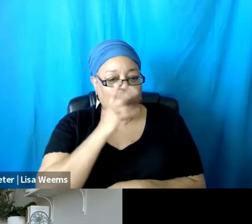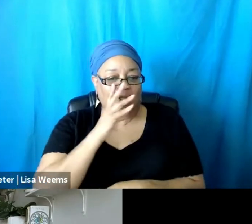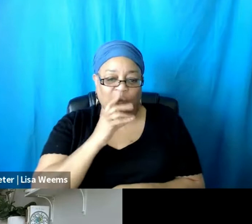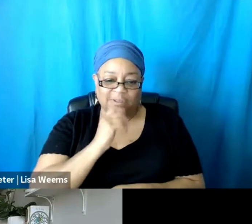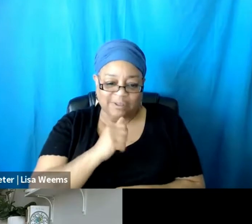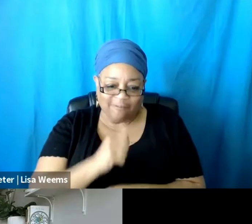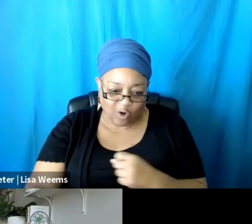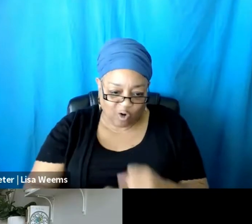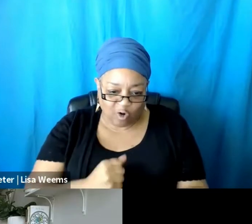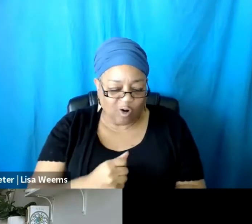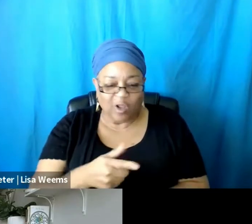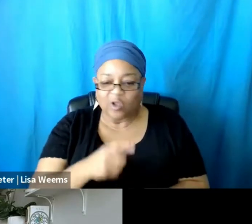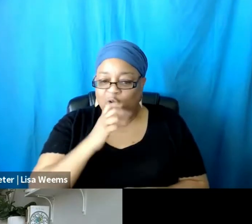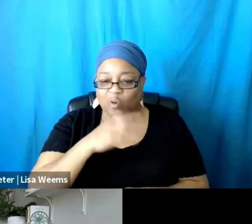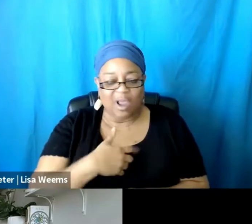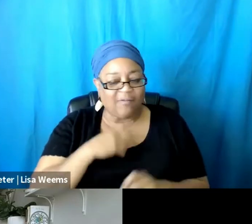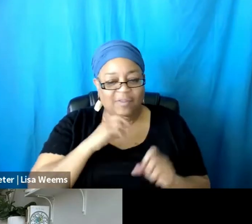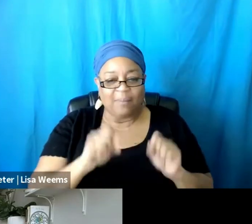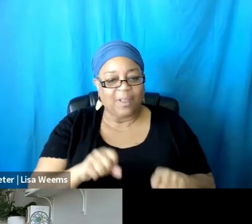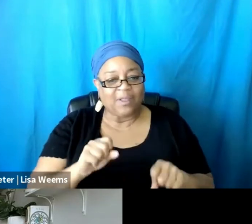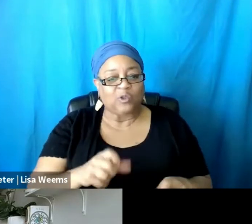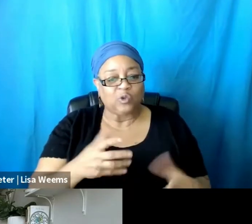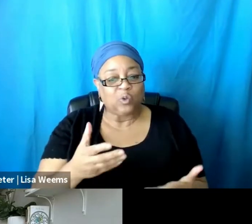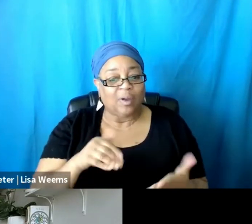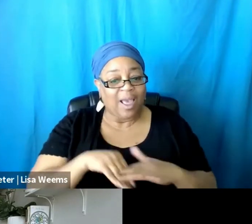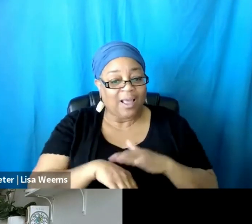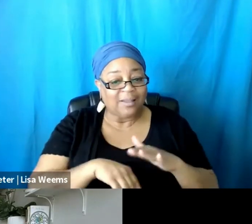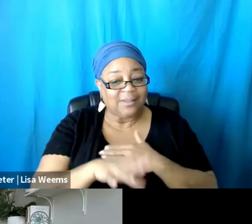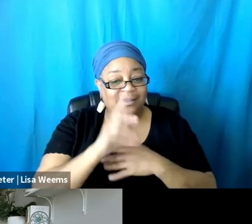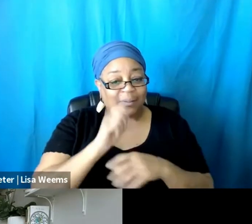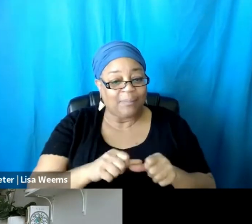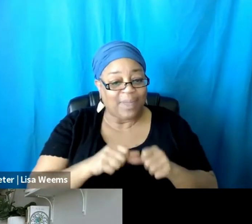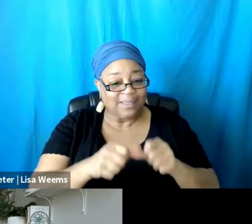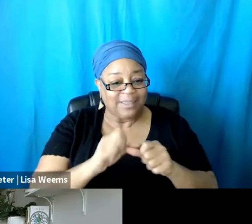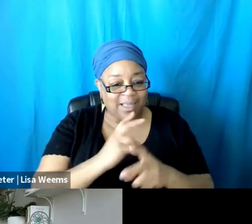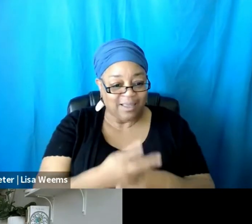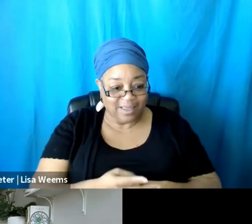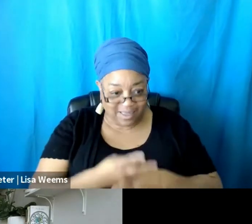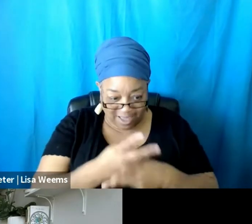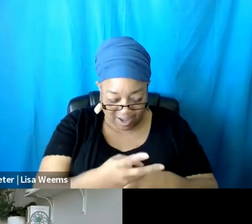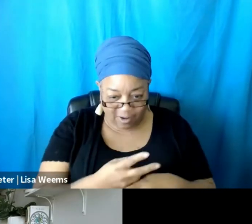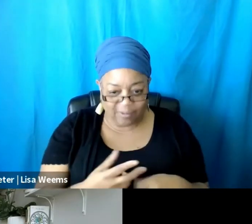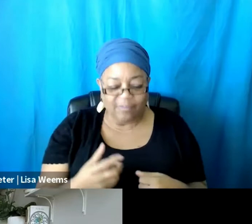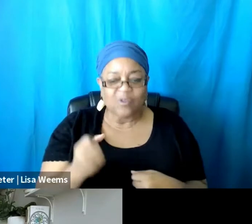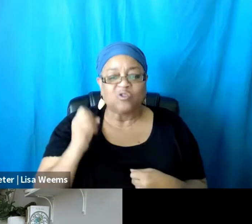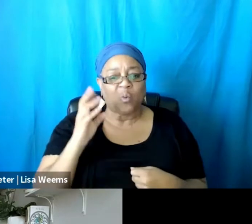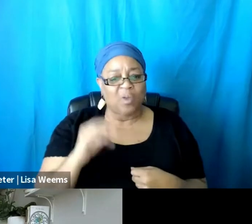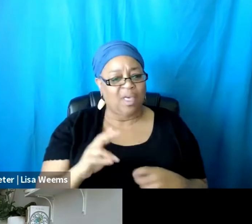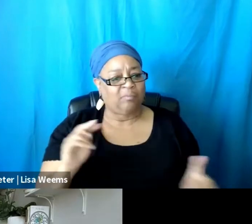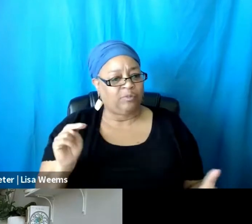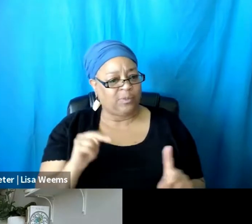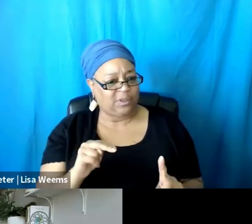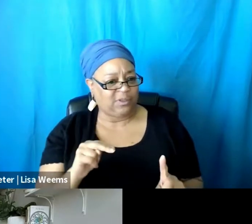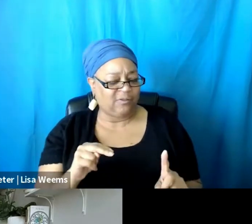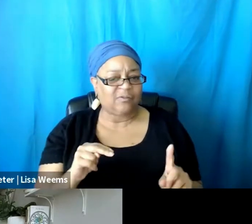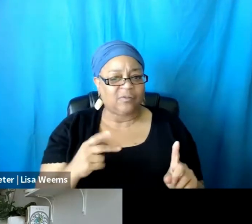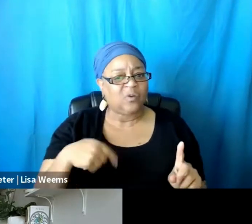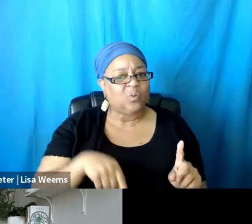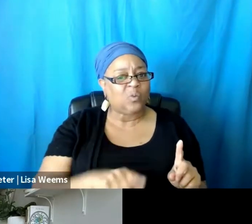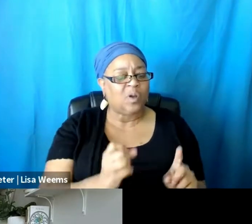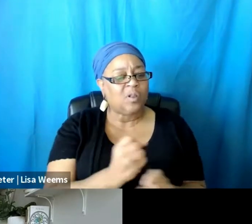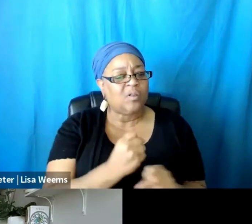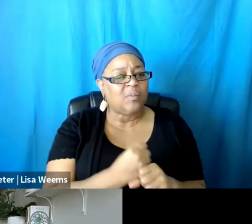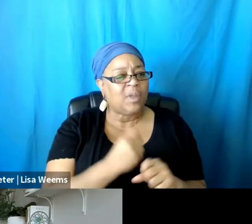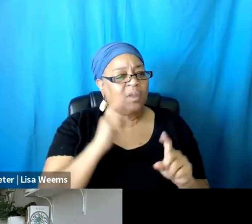ability to access and maintain the care that they need in a disaster. And so with that vantage point, while I'm certainly making points